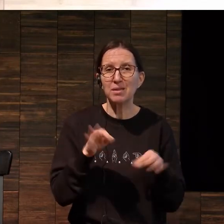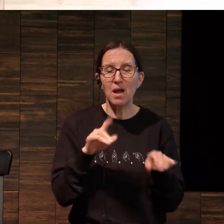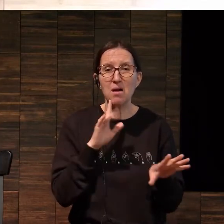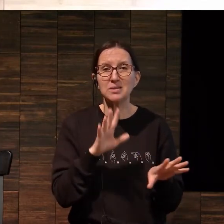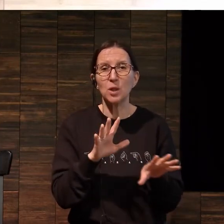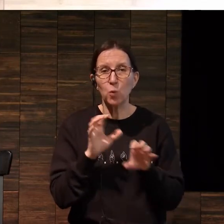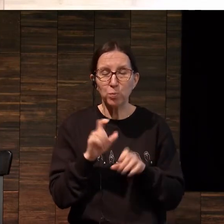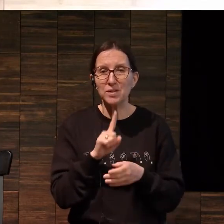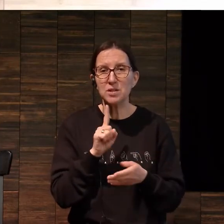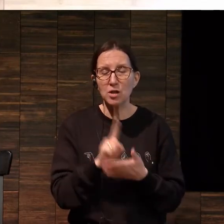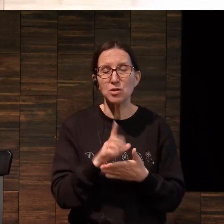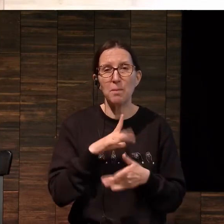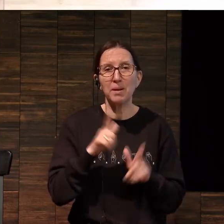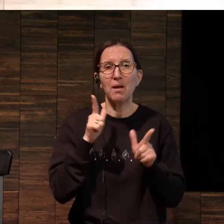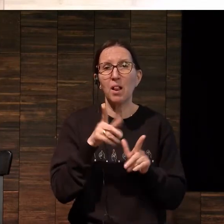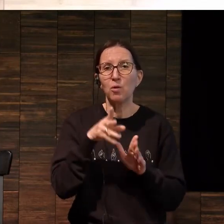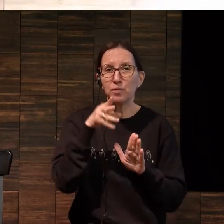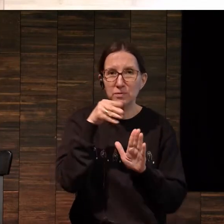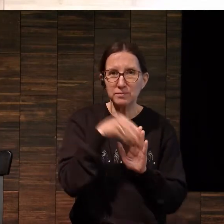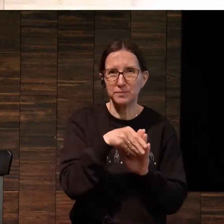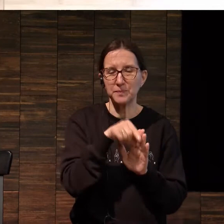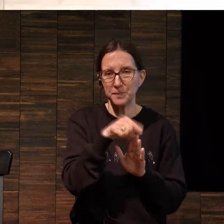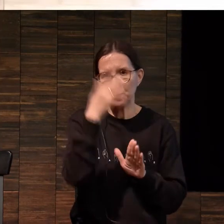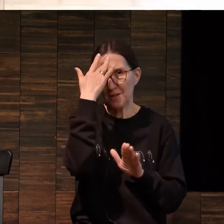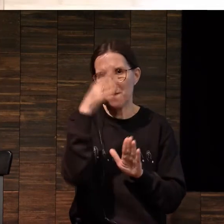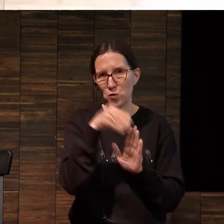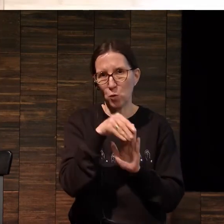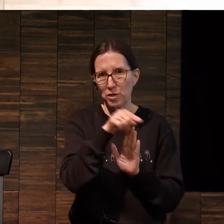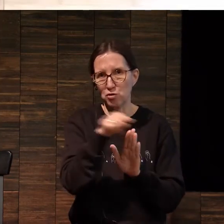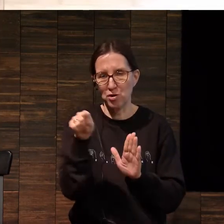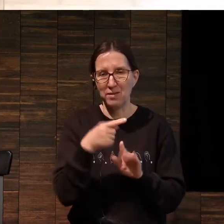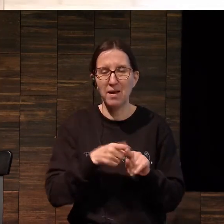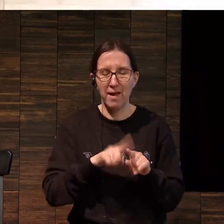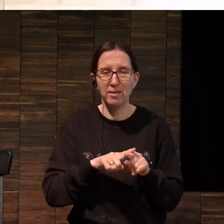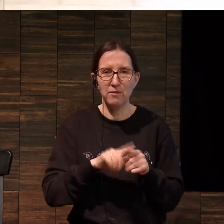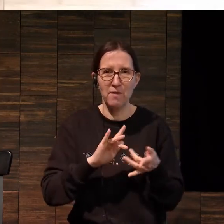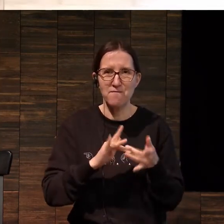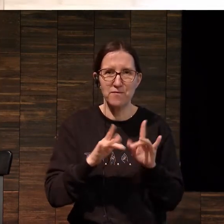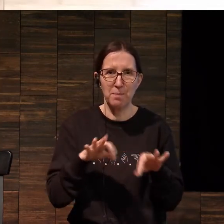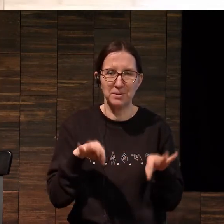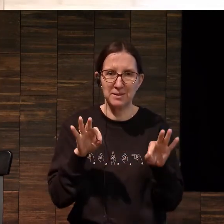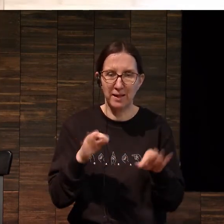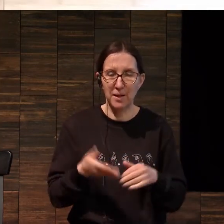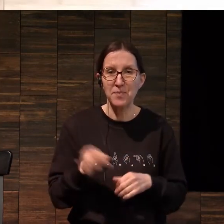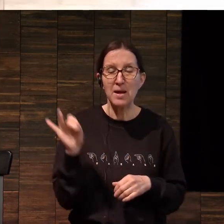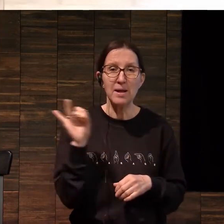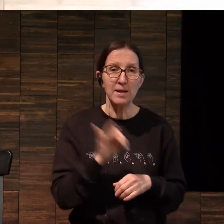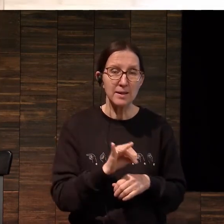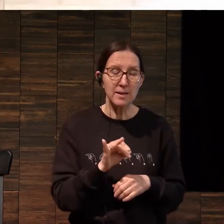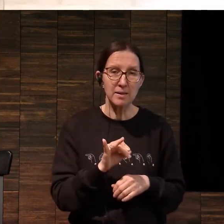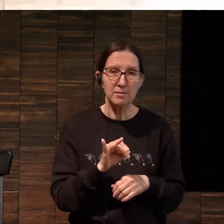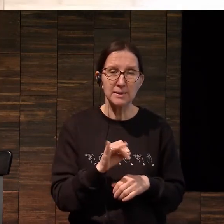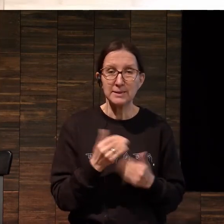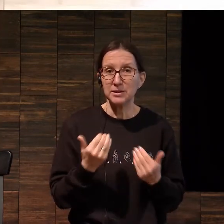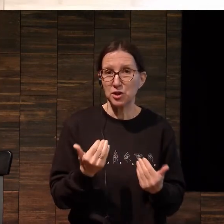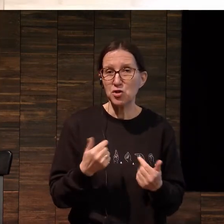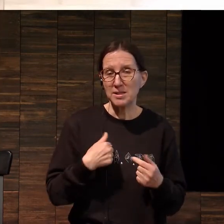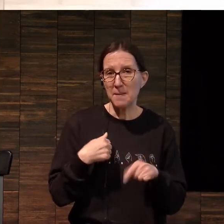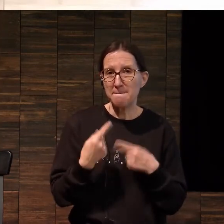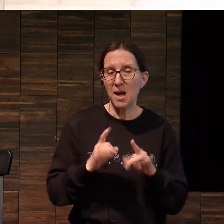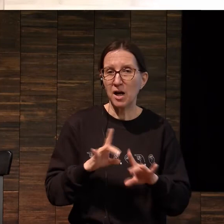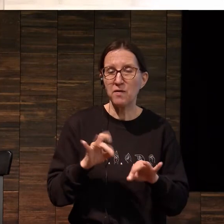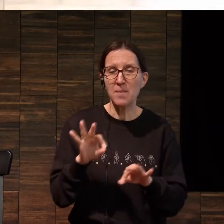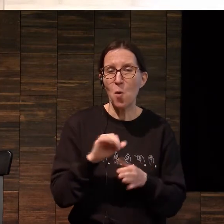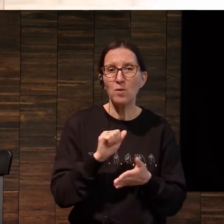people. Because the current WCAG or WCAG standards tend to focus more on